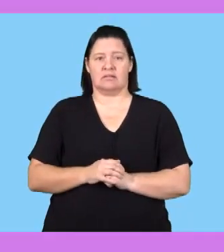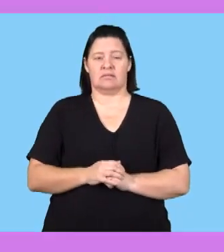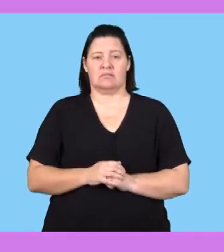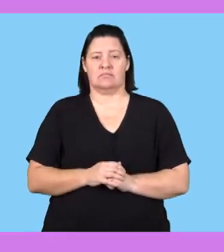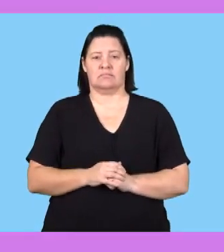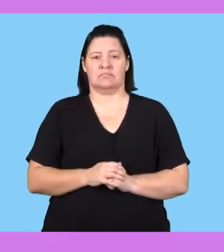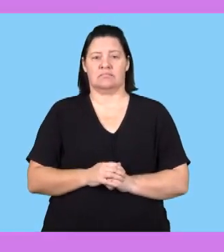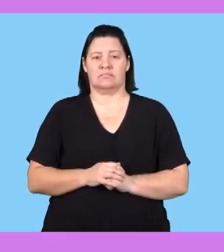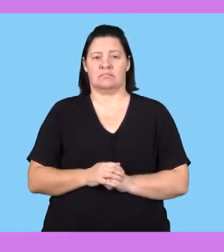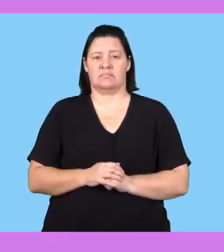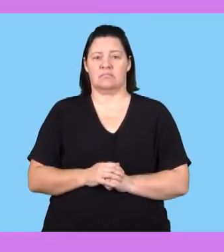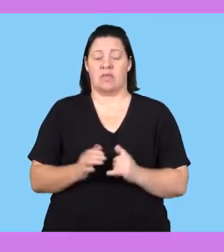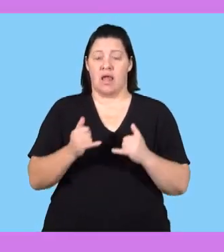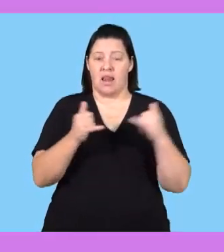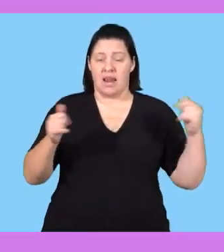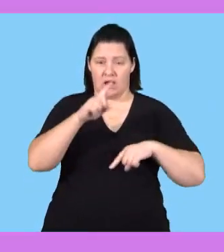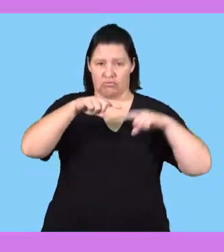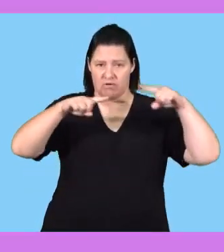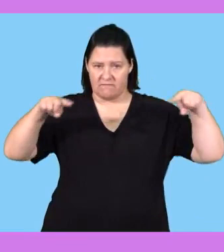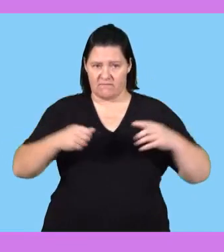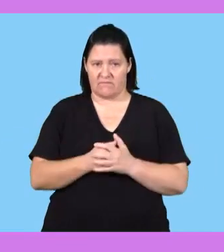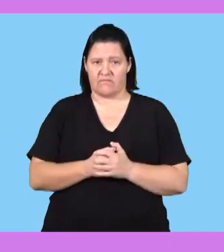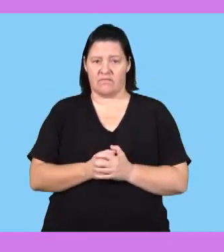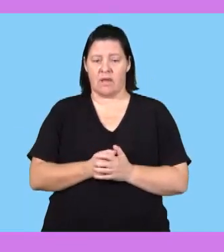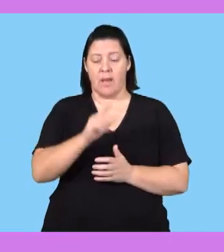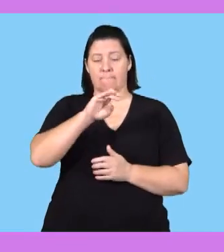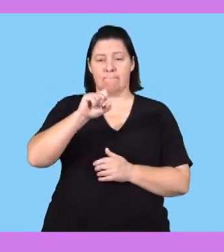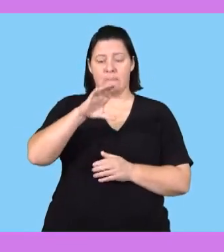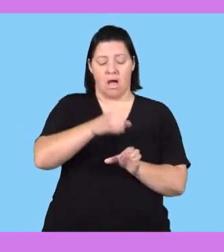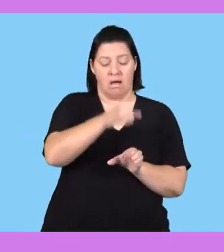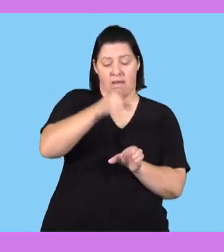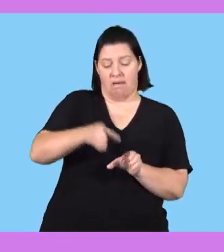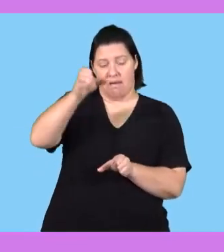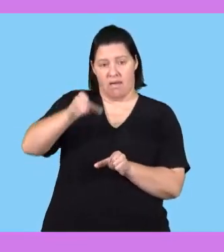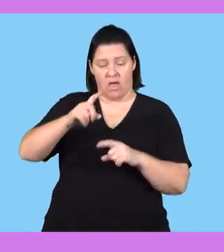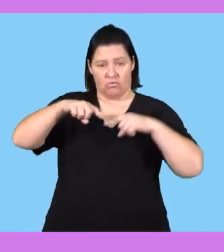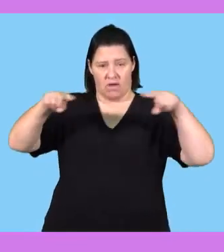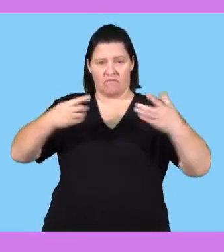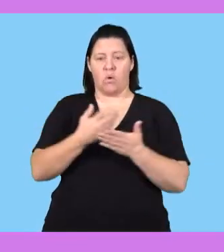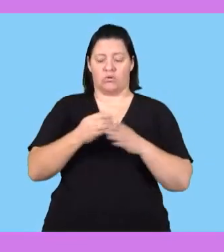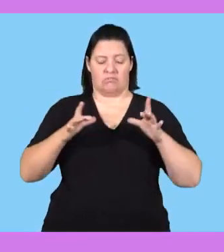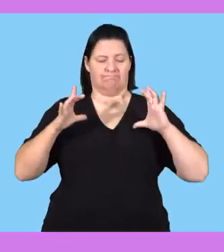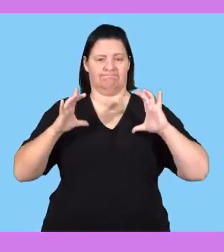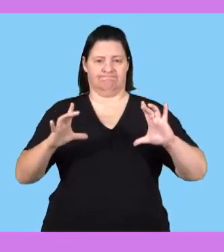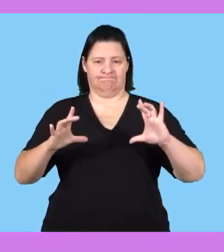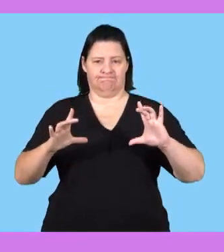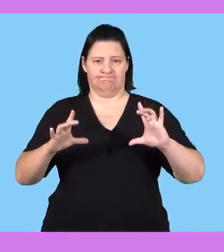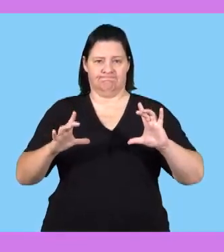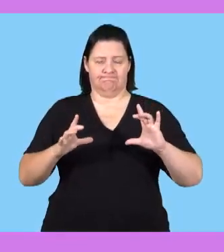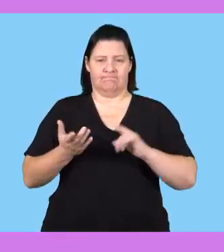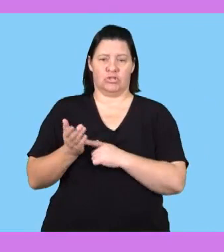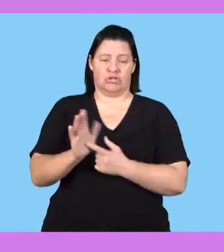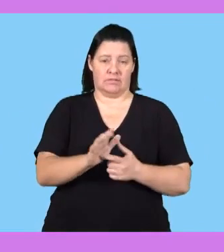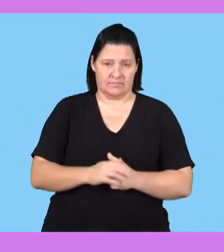cover is the following: the line graph, the bar graph, as well as the pie